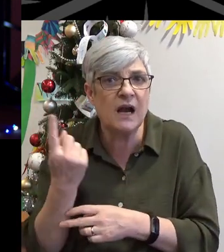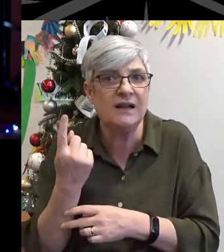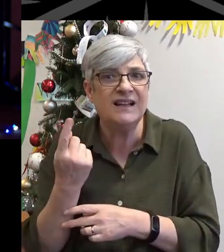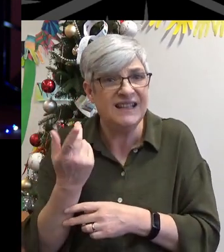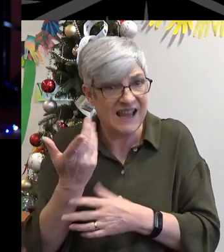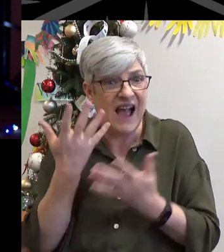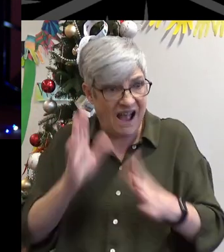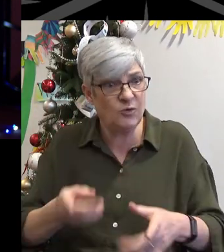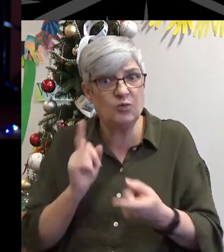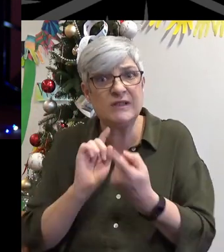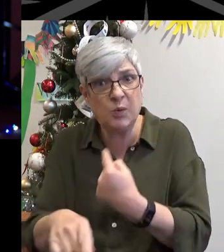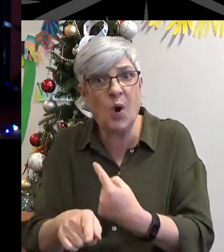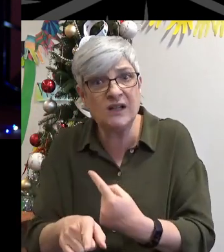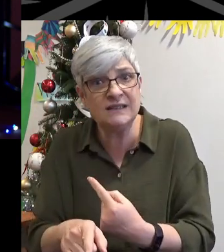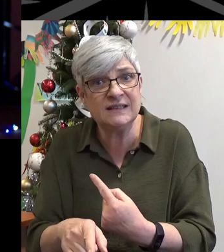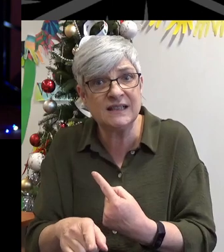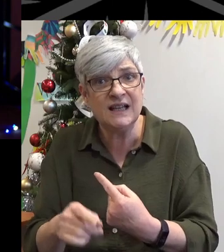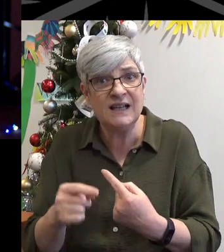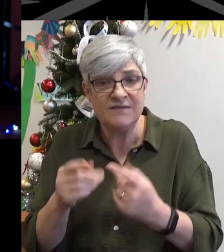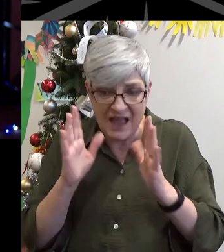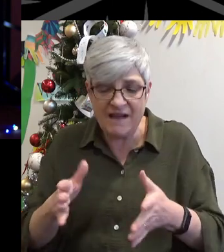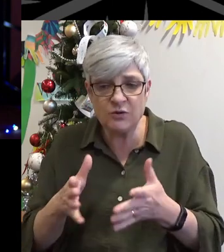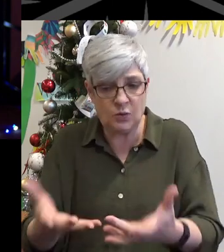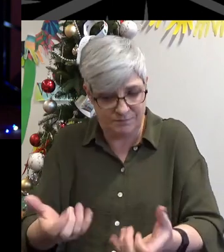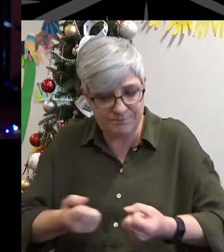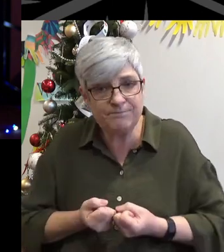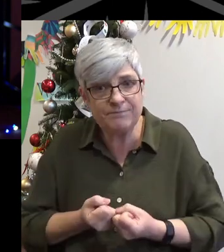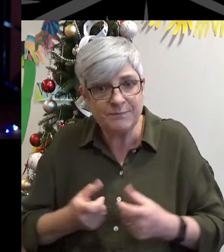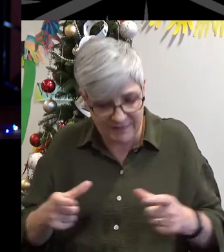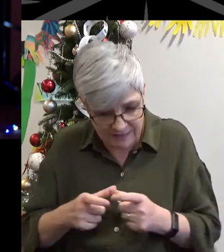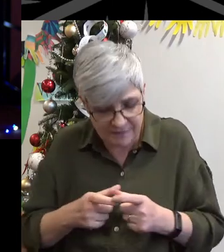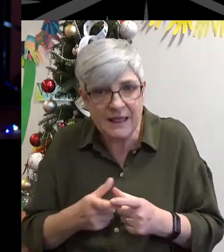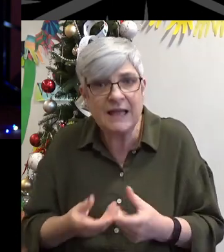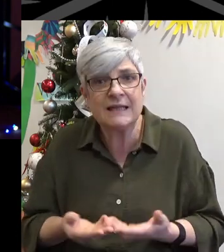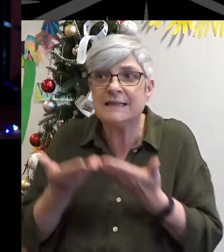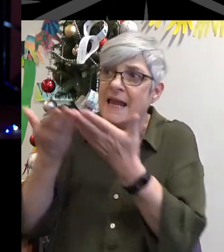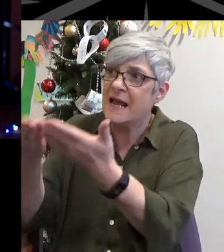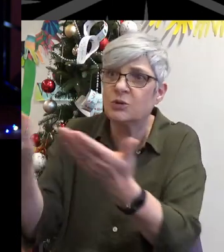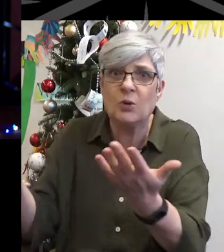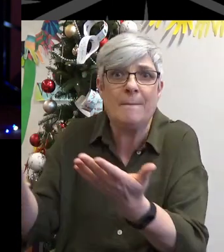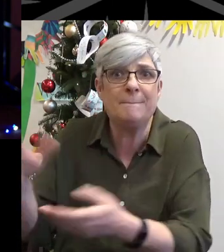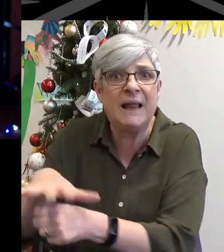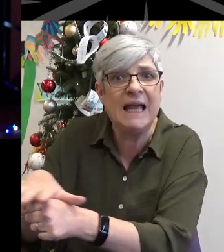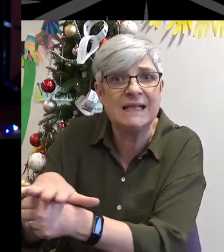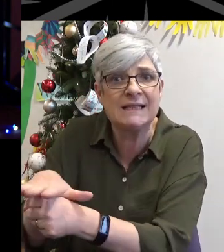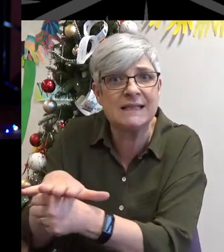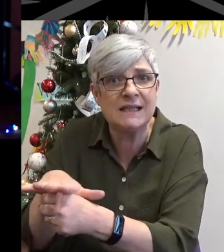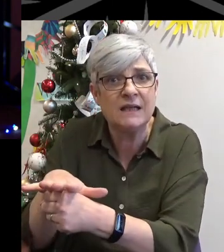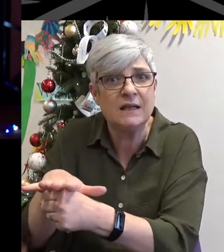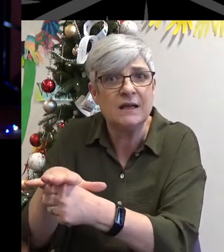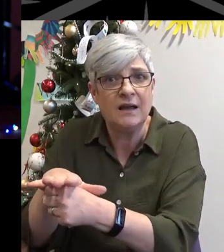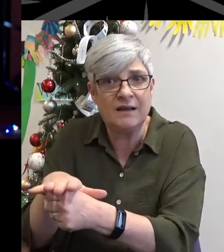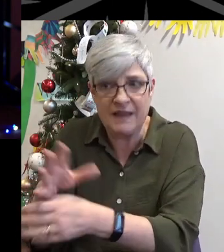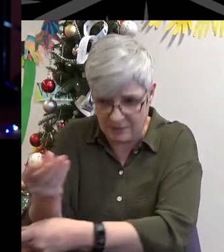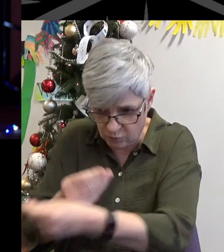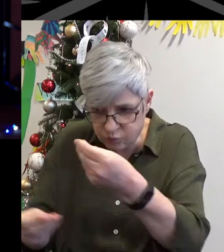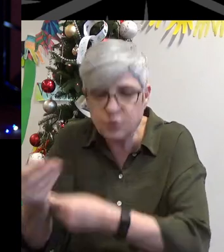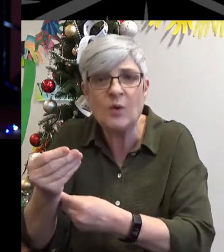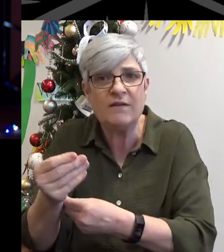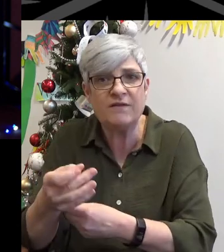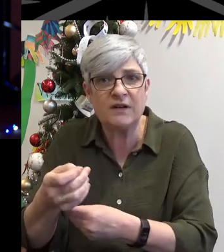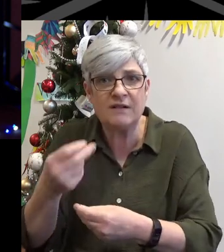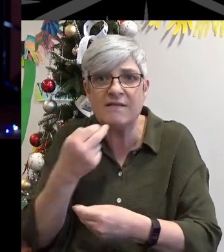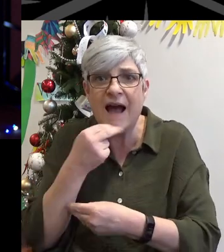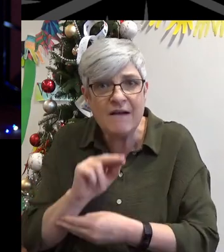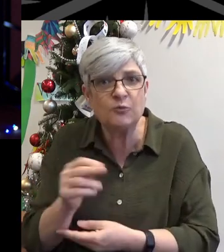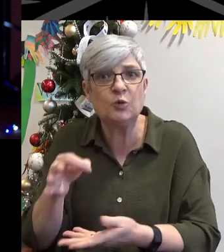make a response. You have to, as it were, cash in the voucher. You have to take it to the right place to get the afternoon tea for two,